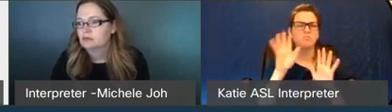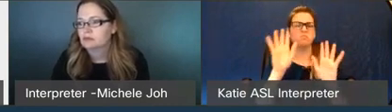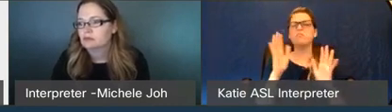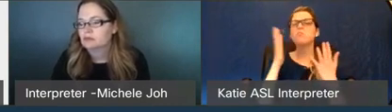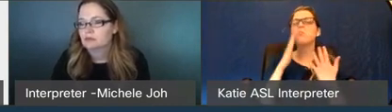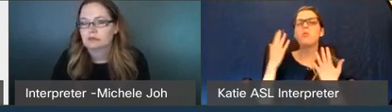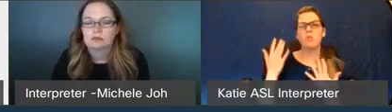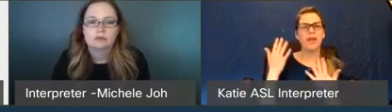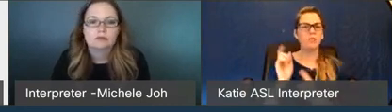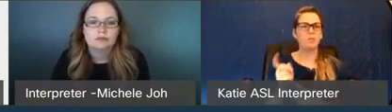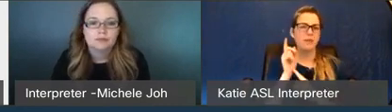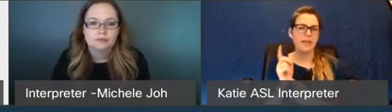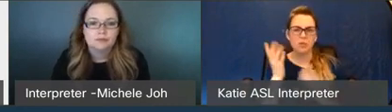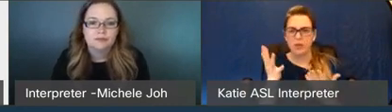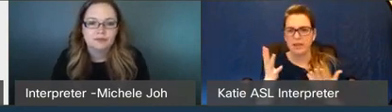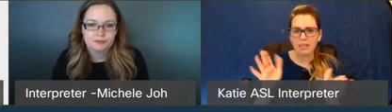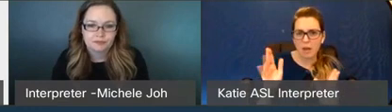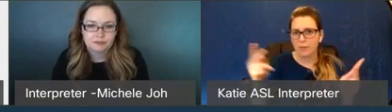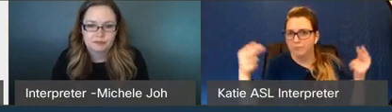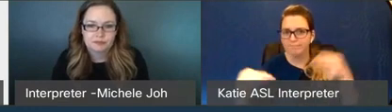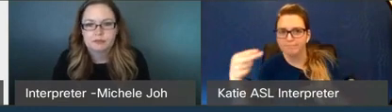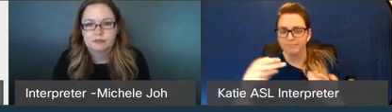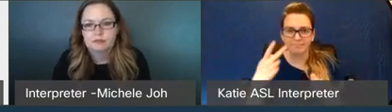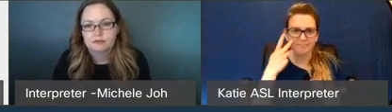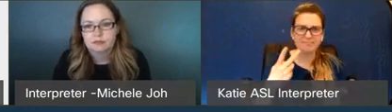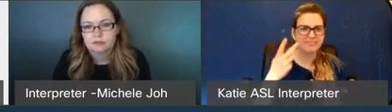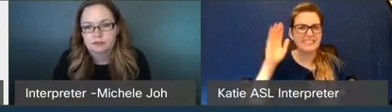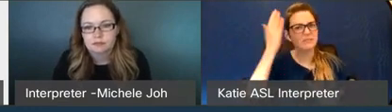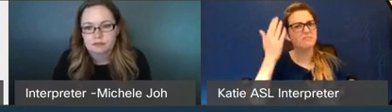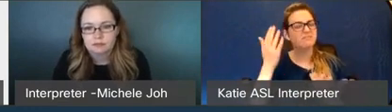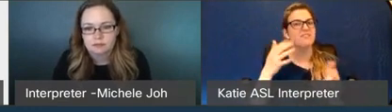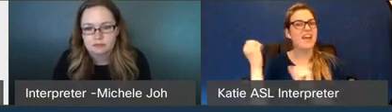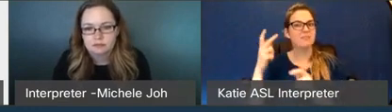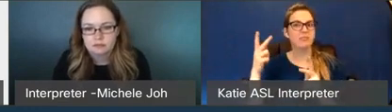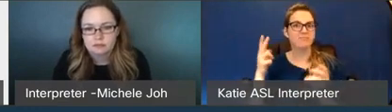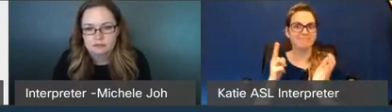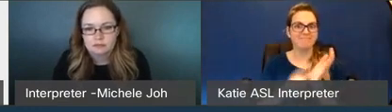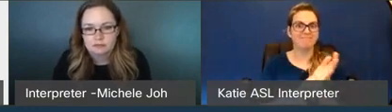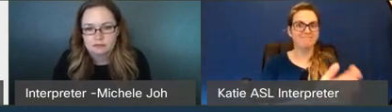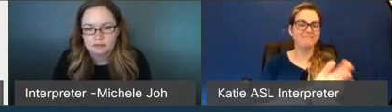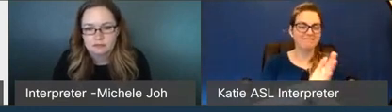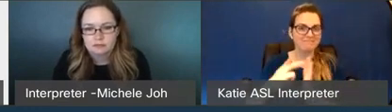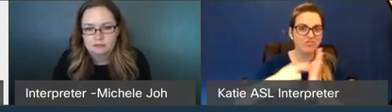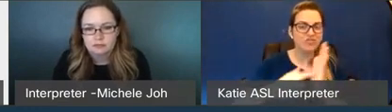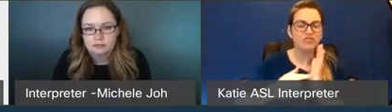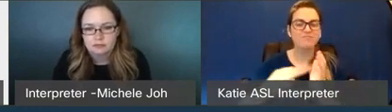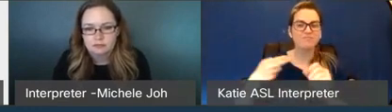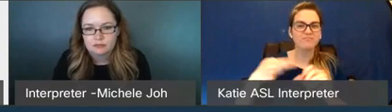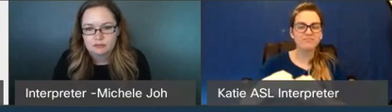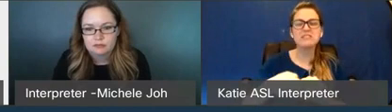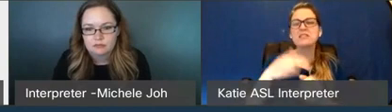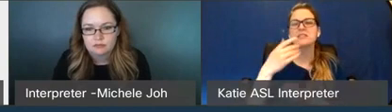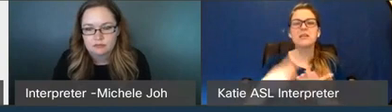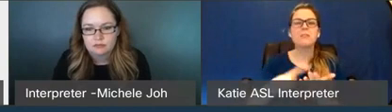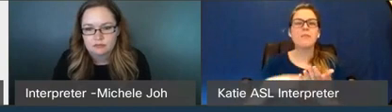on. We see people are signing on very quickly, and we know that there are sometimes a little bit of a lag time as you're connecting with the audio.